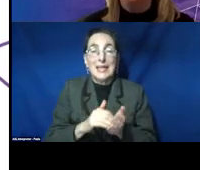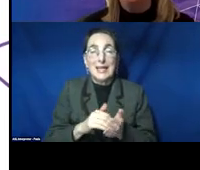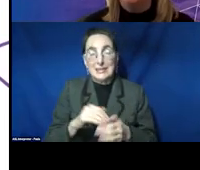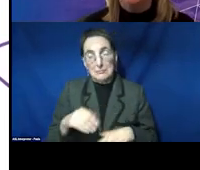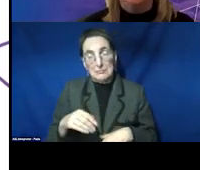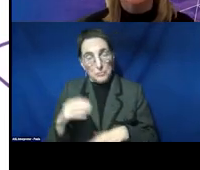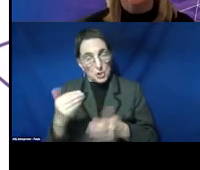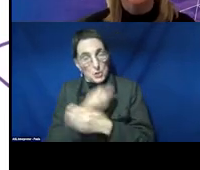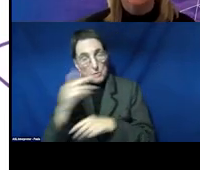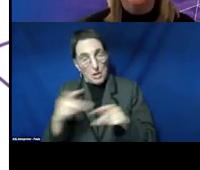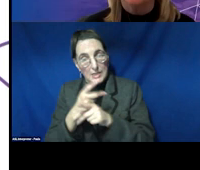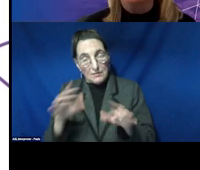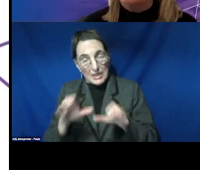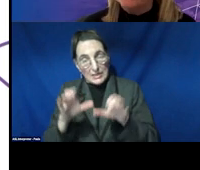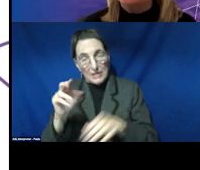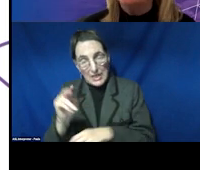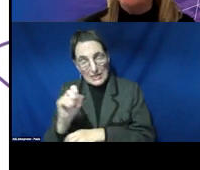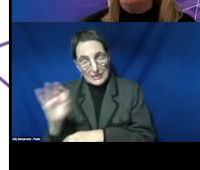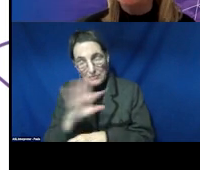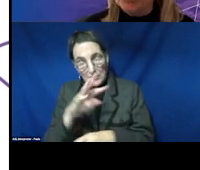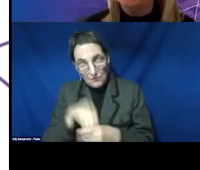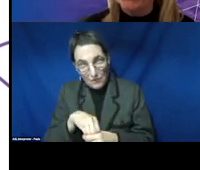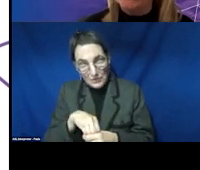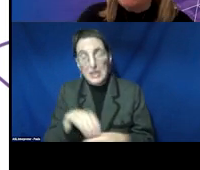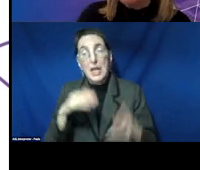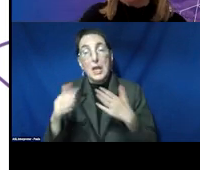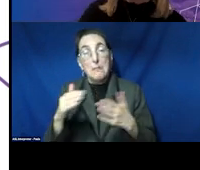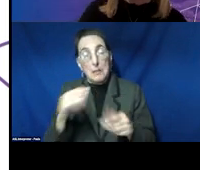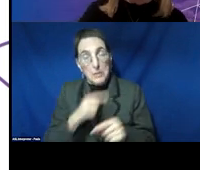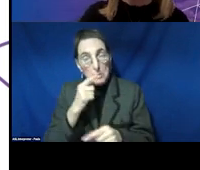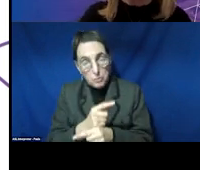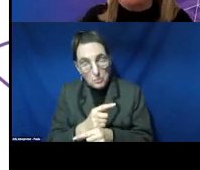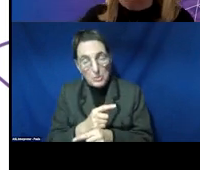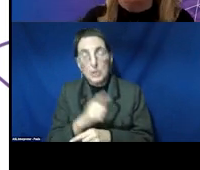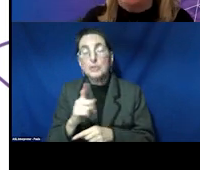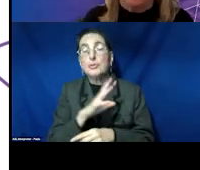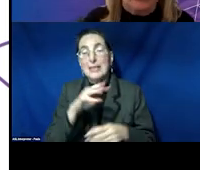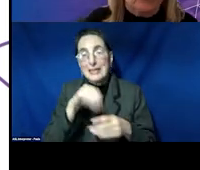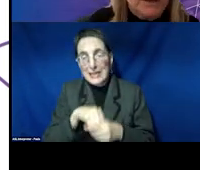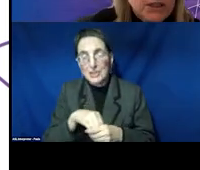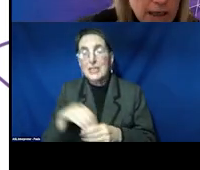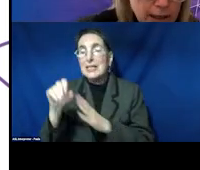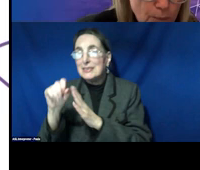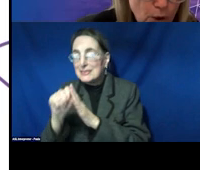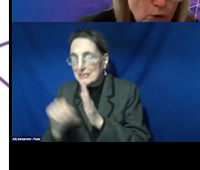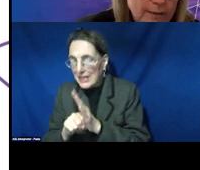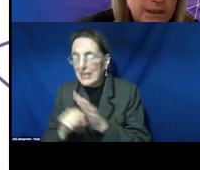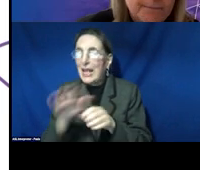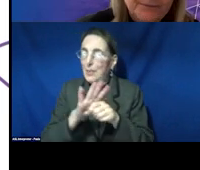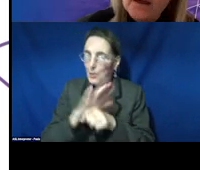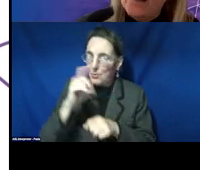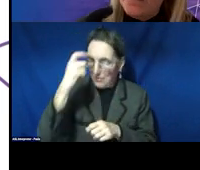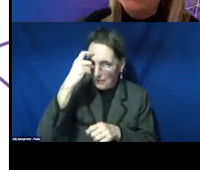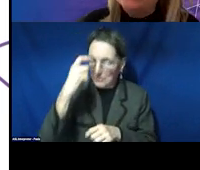of activities that NSF is doing, this may be appropriate to engage state and local governments in our